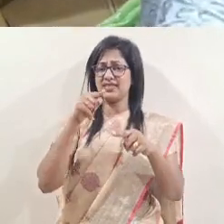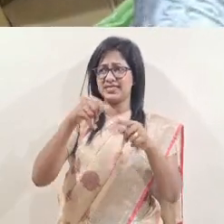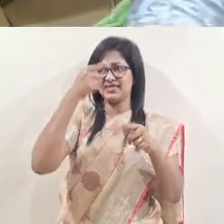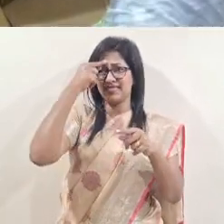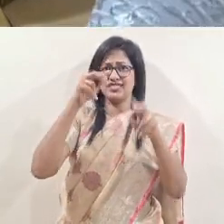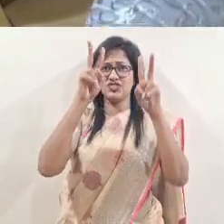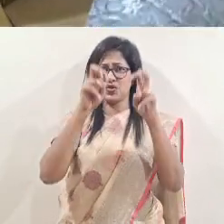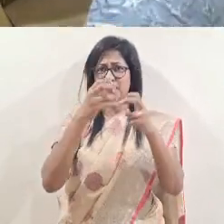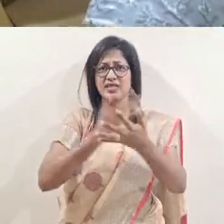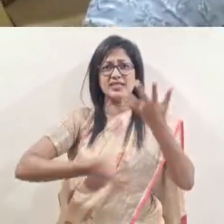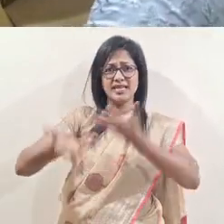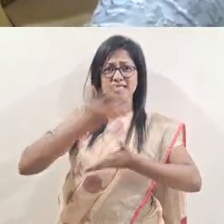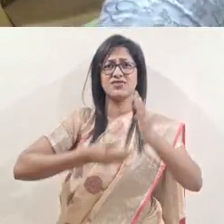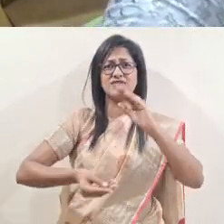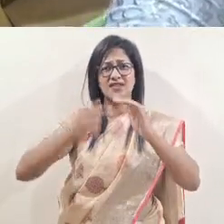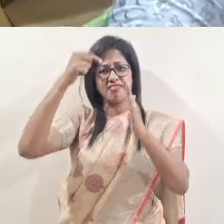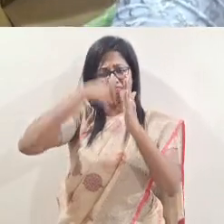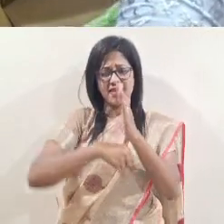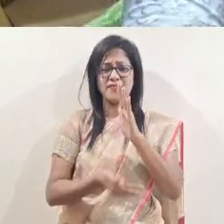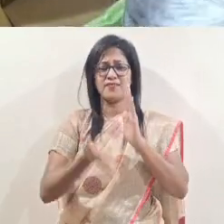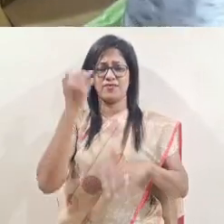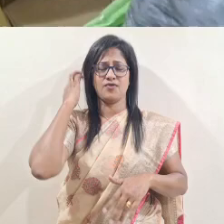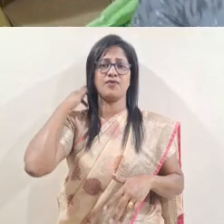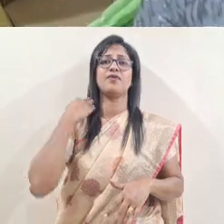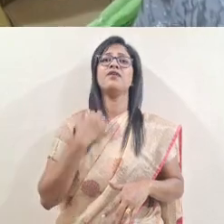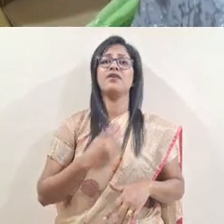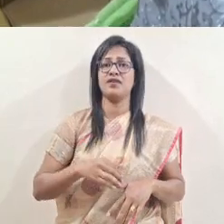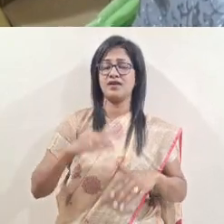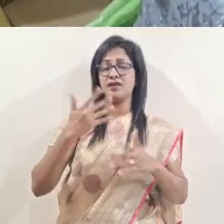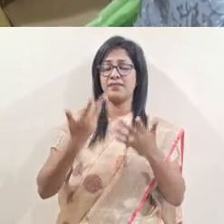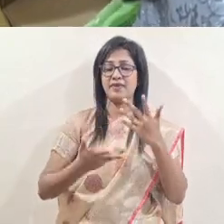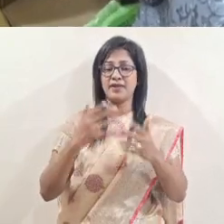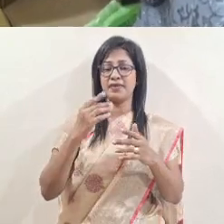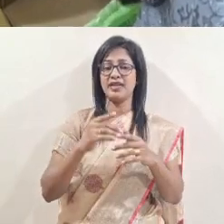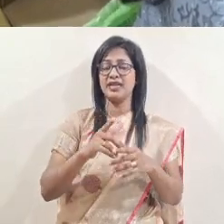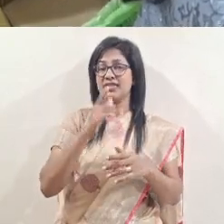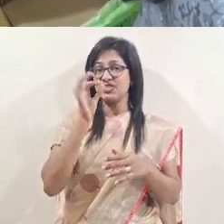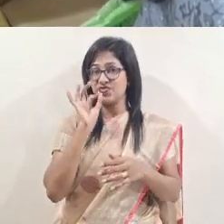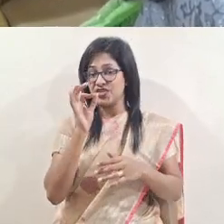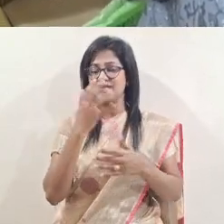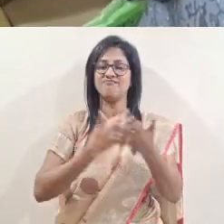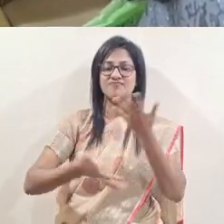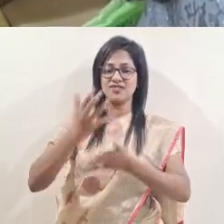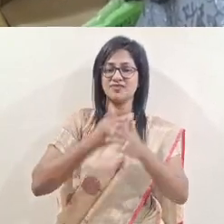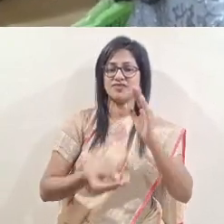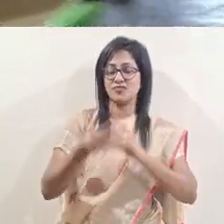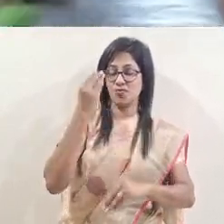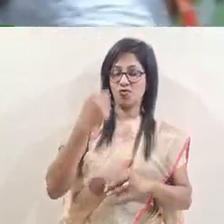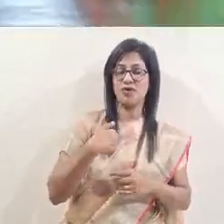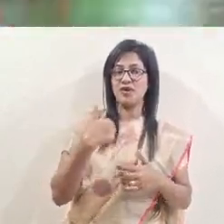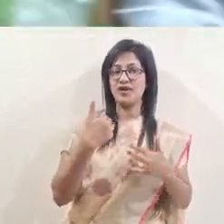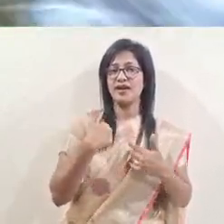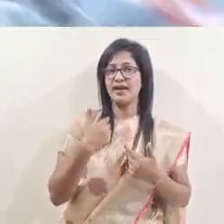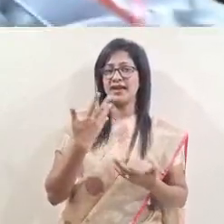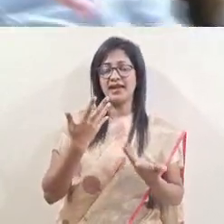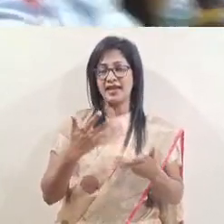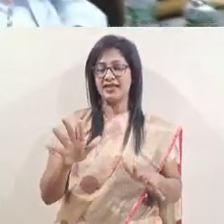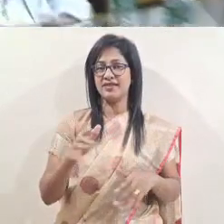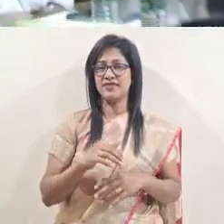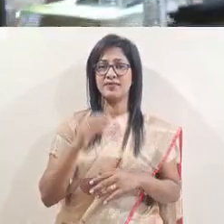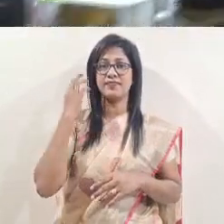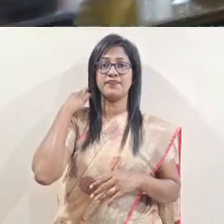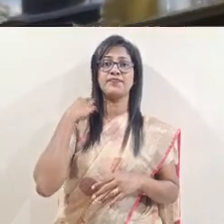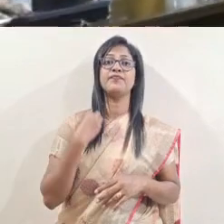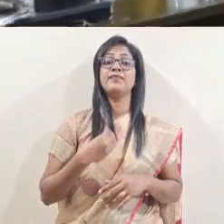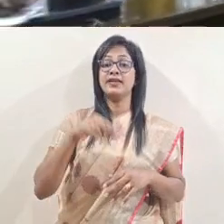that we can discuss all these things in details during the tea. But I like to, because anyway, it's a very important area